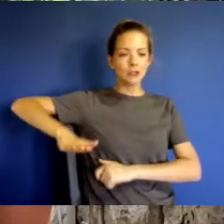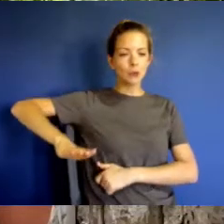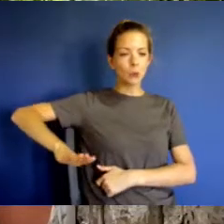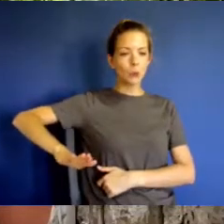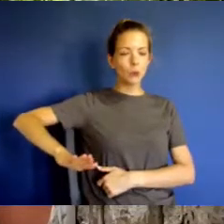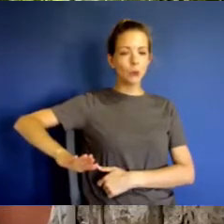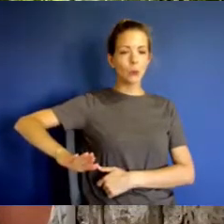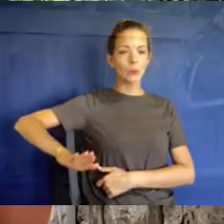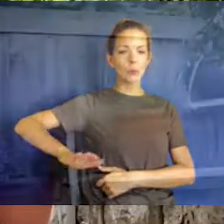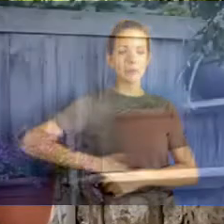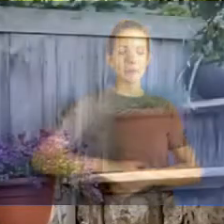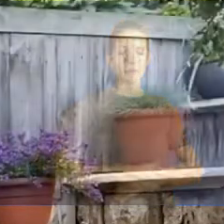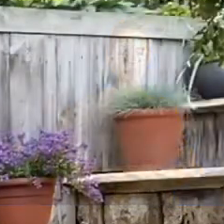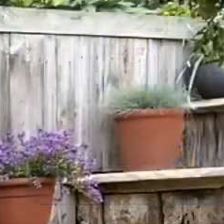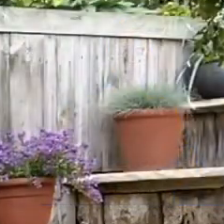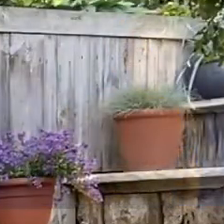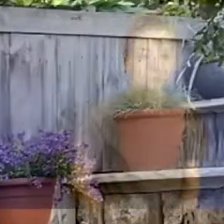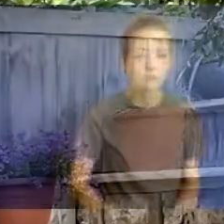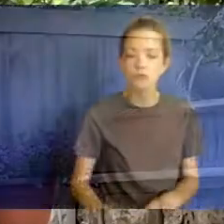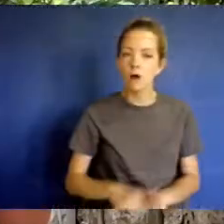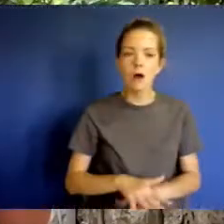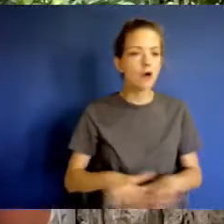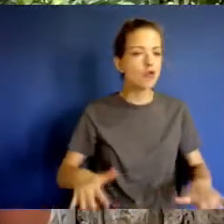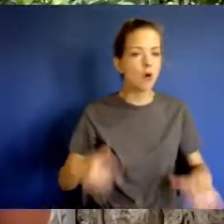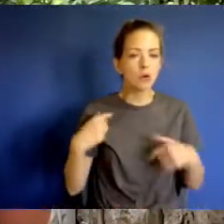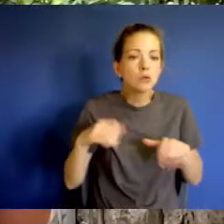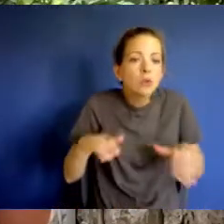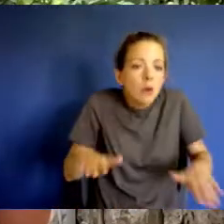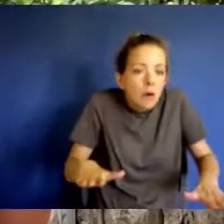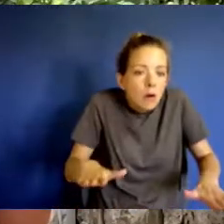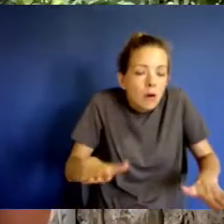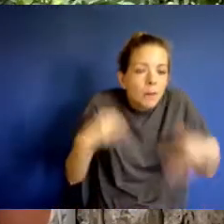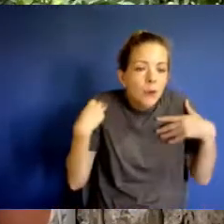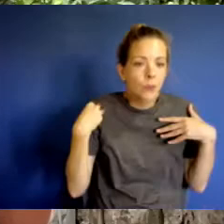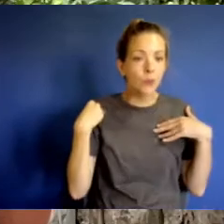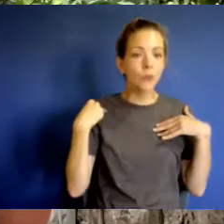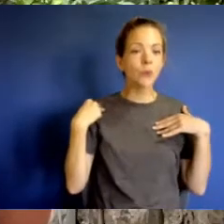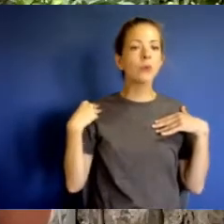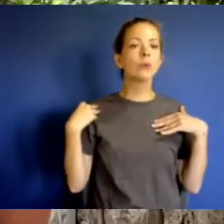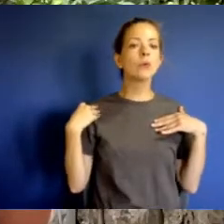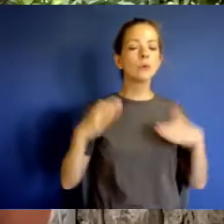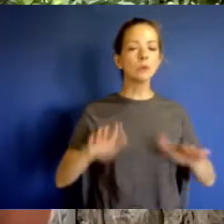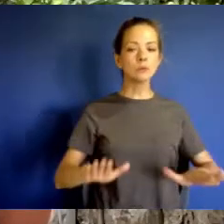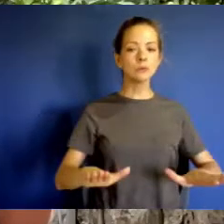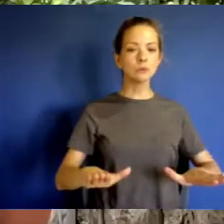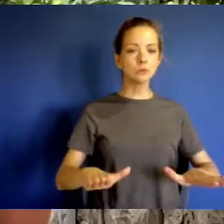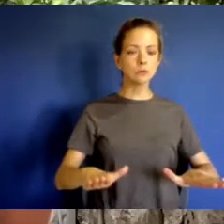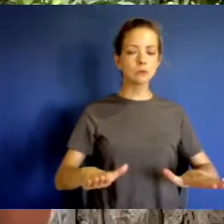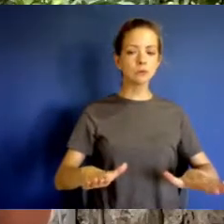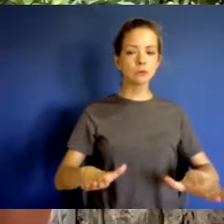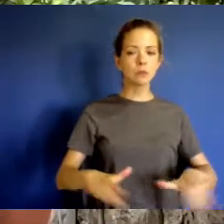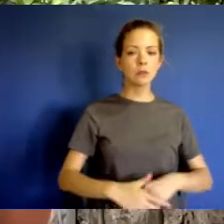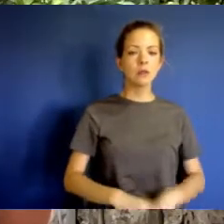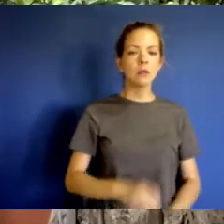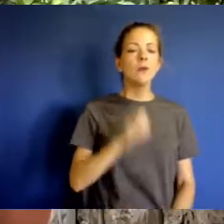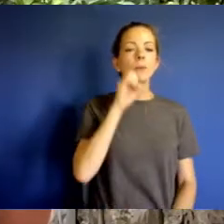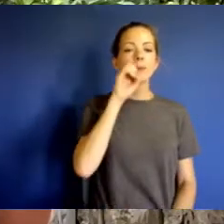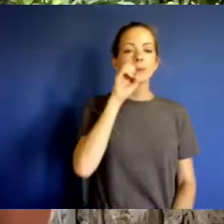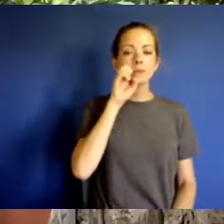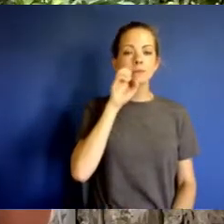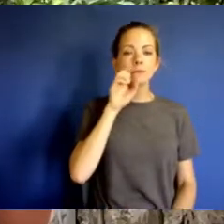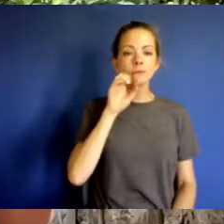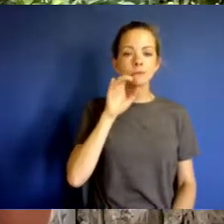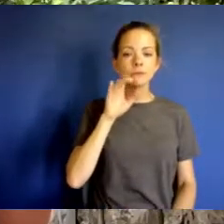long. Try not to drop your shoulders down into your ears or your ears down into your shoulders. Just exhale and see if you